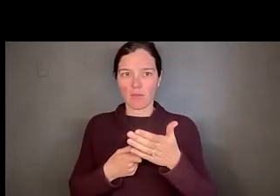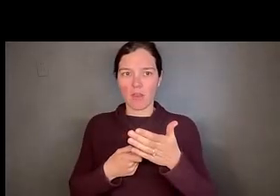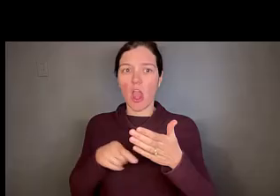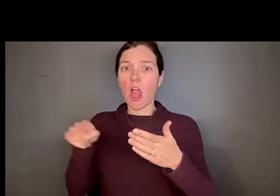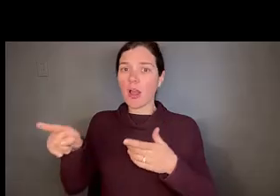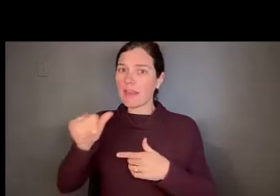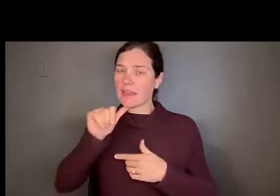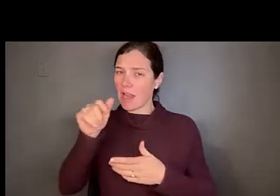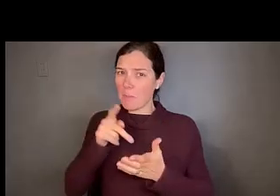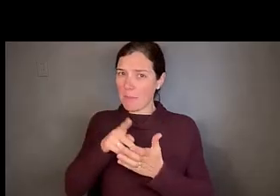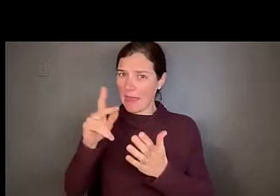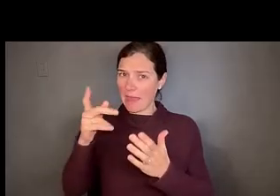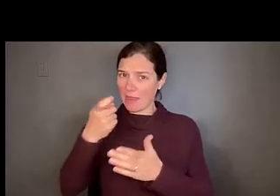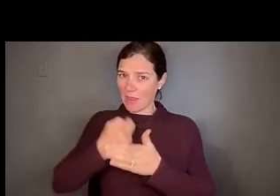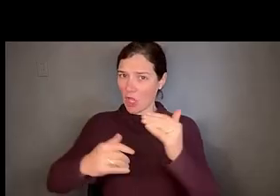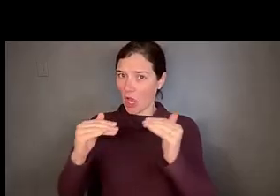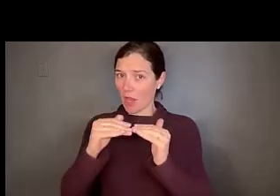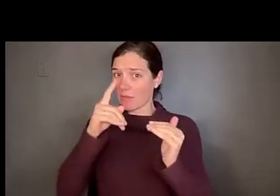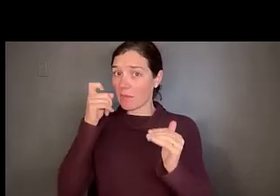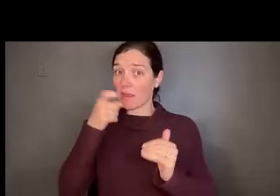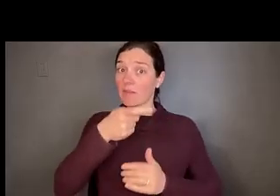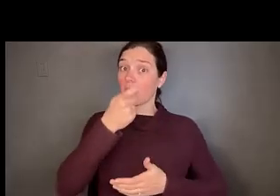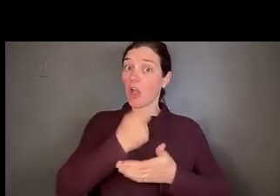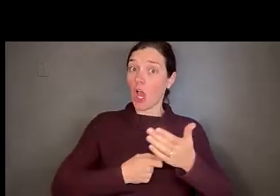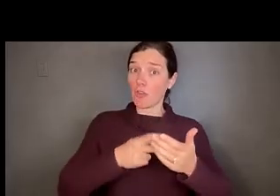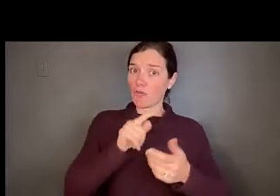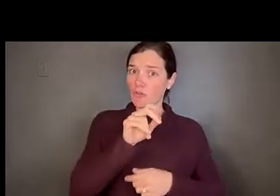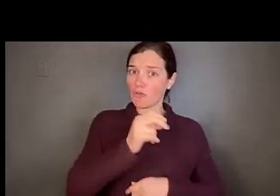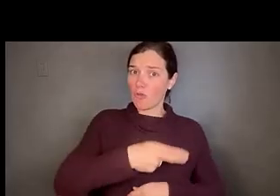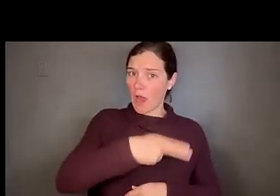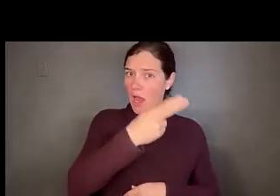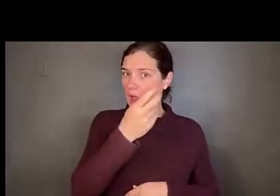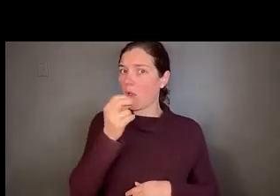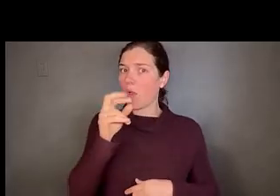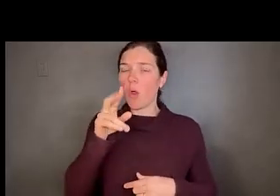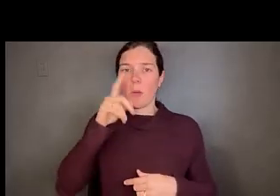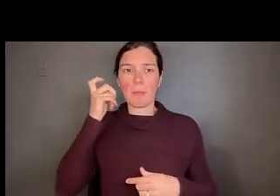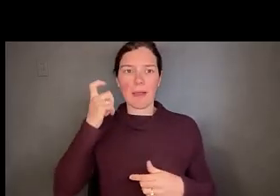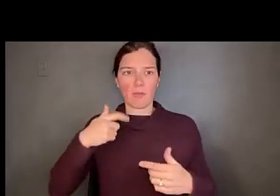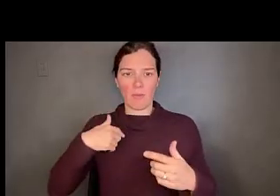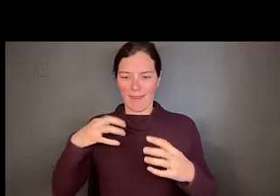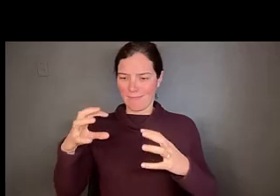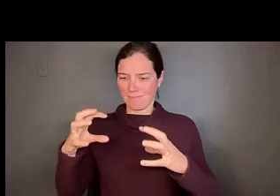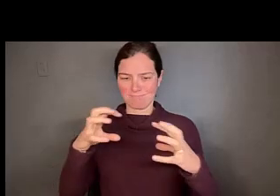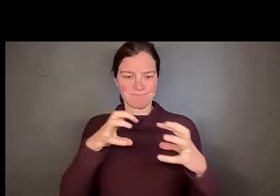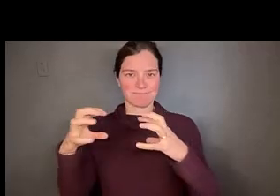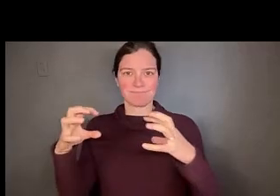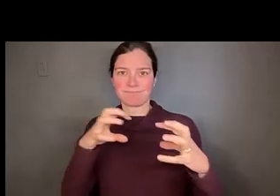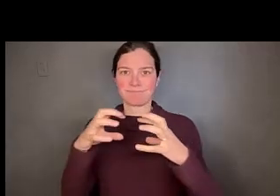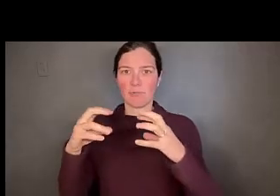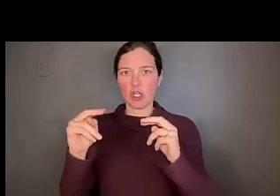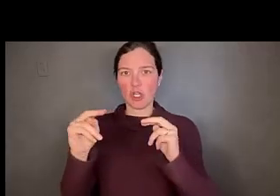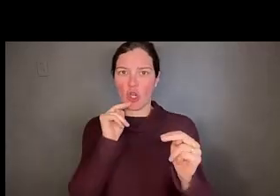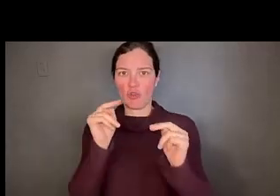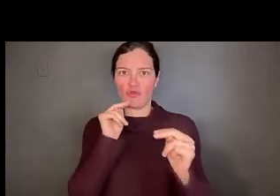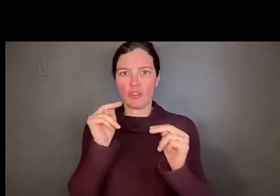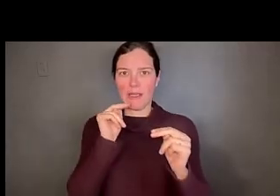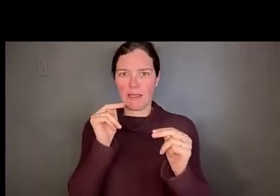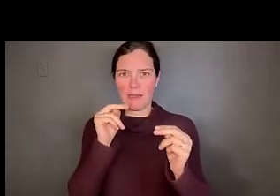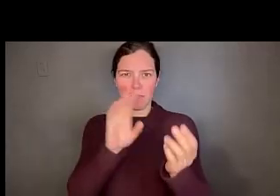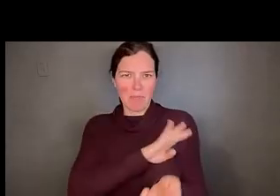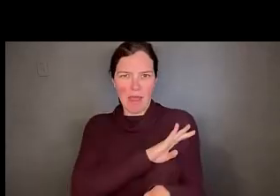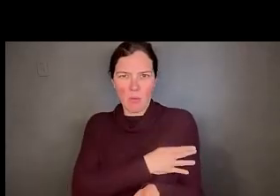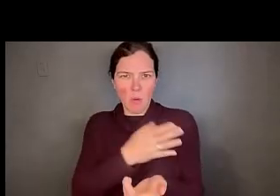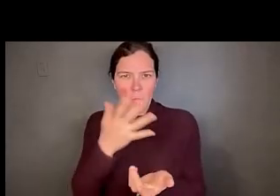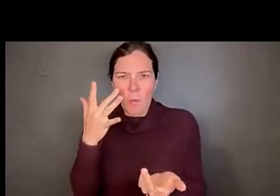at cost because the costs are too high? Are they not paying at cost because we have a tension and a negotiating